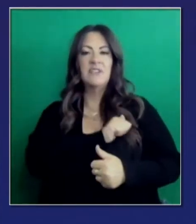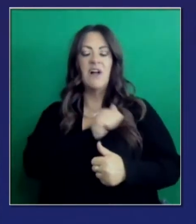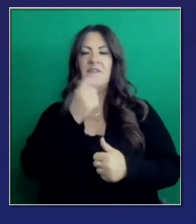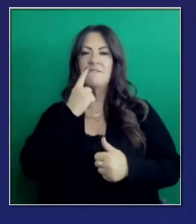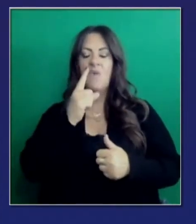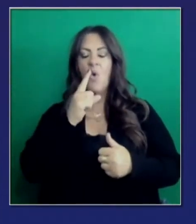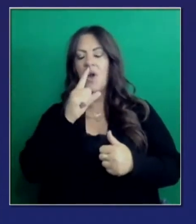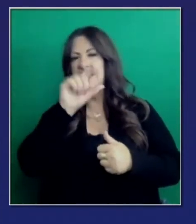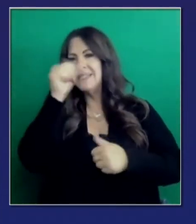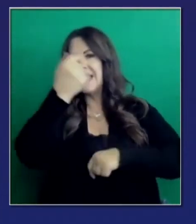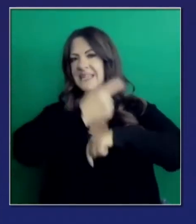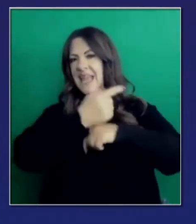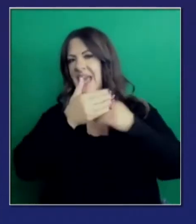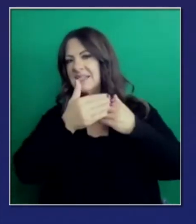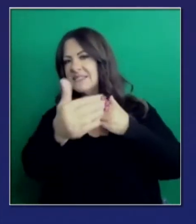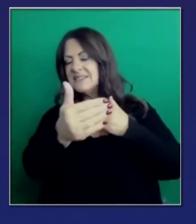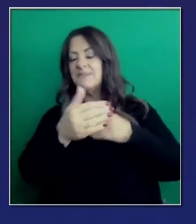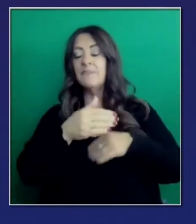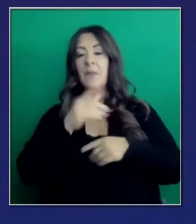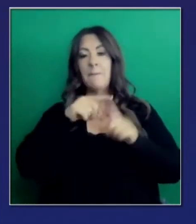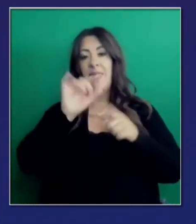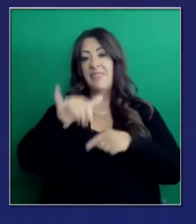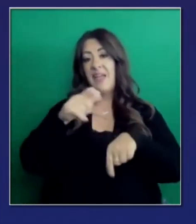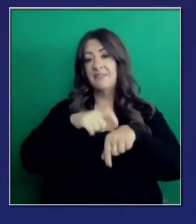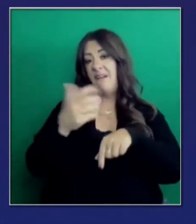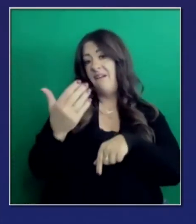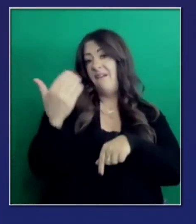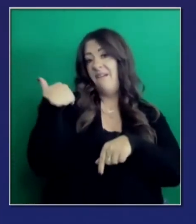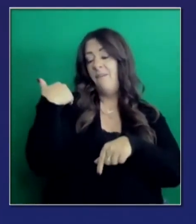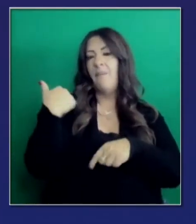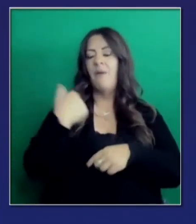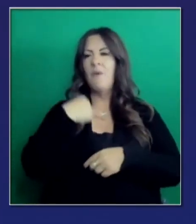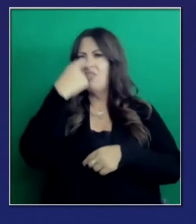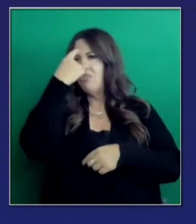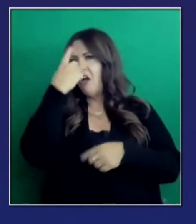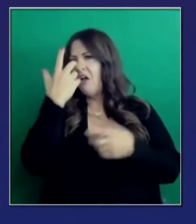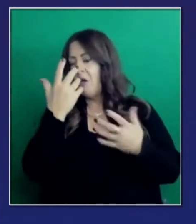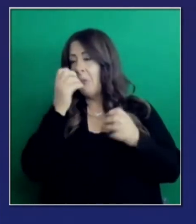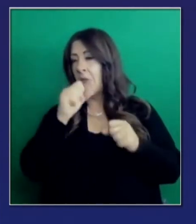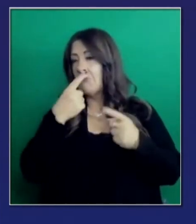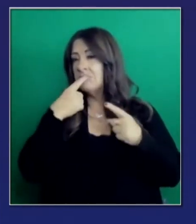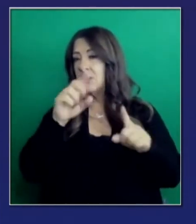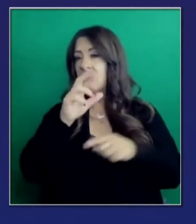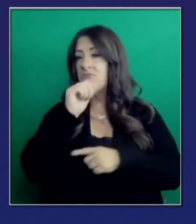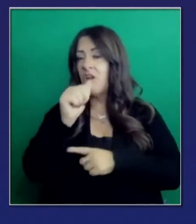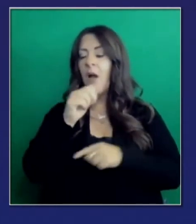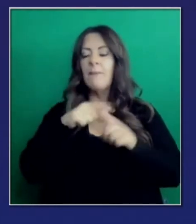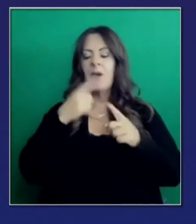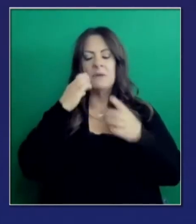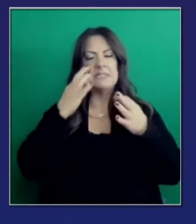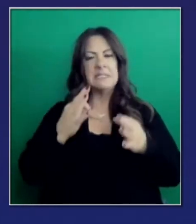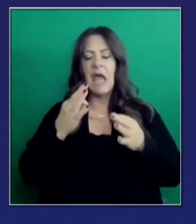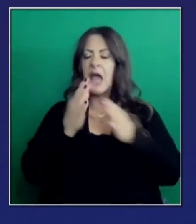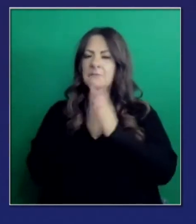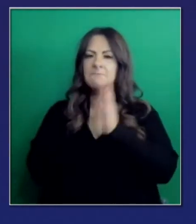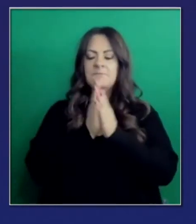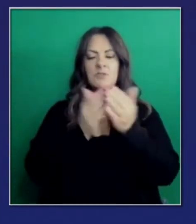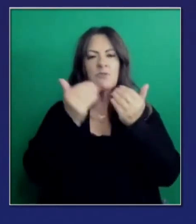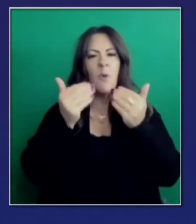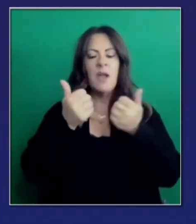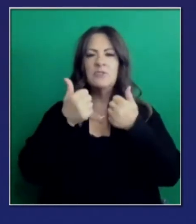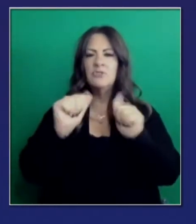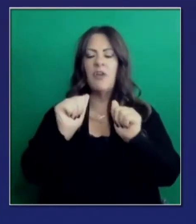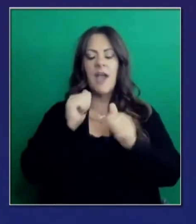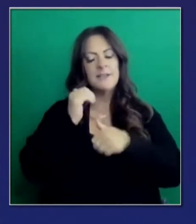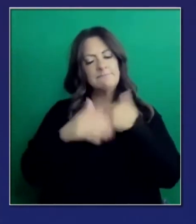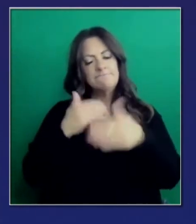at the time didn't appear achievable, but in the process of pursuing it, we would develop a greater understanding of